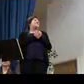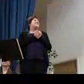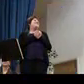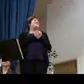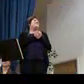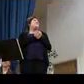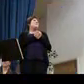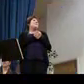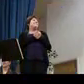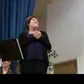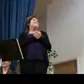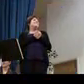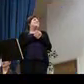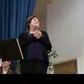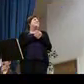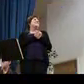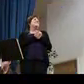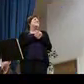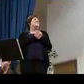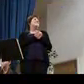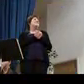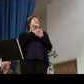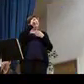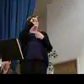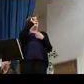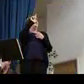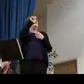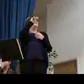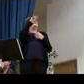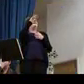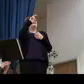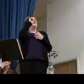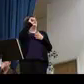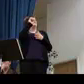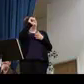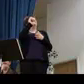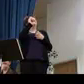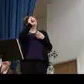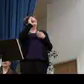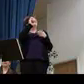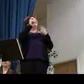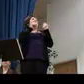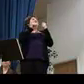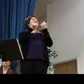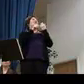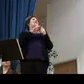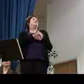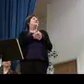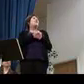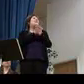Education. Loretta Amy Gaston, Associate of Applied Science, Medical Assistant, Honors.